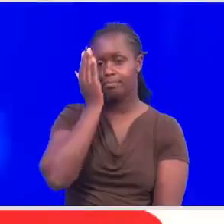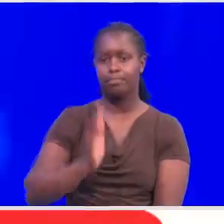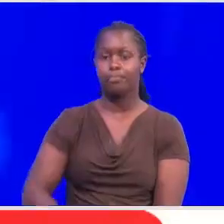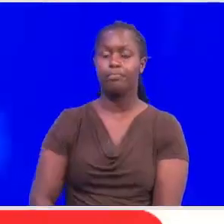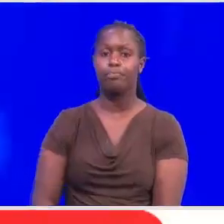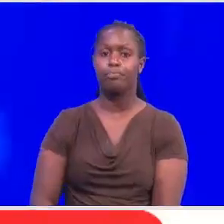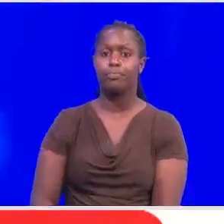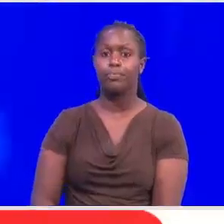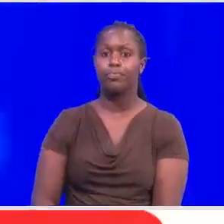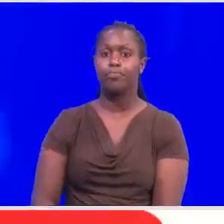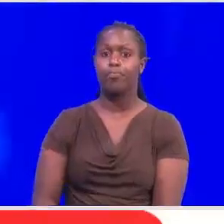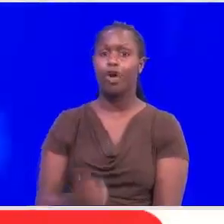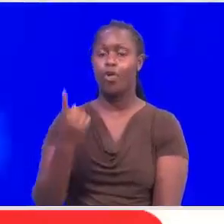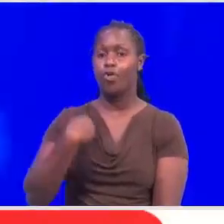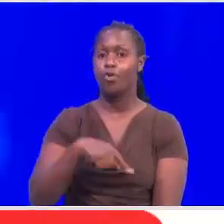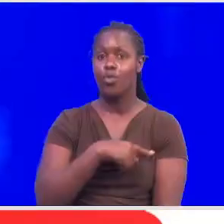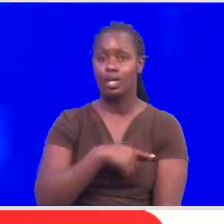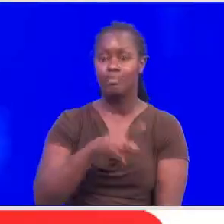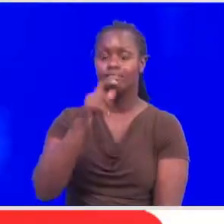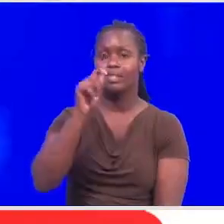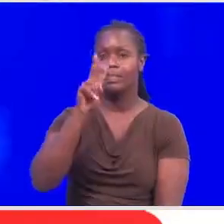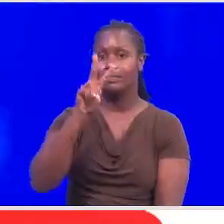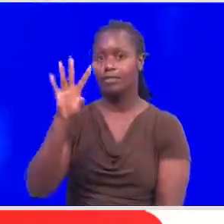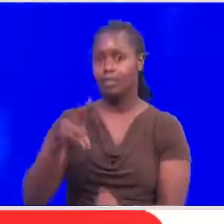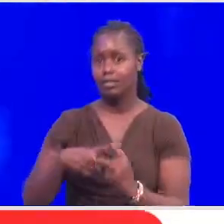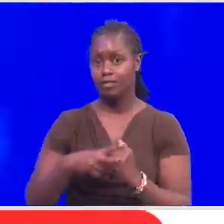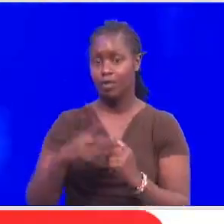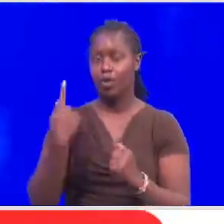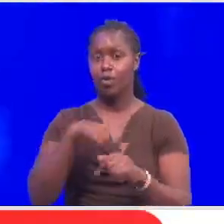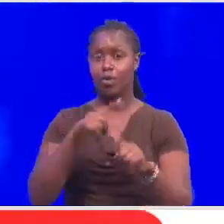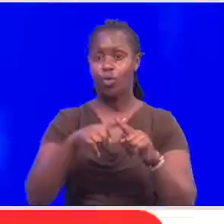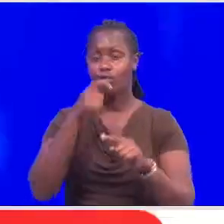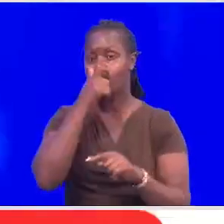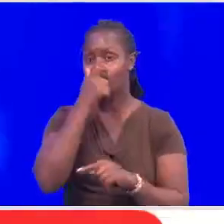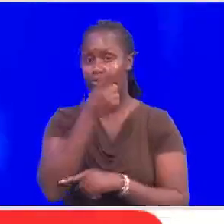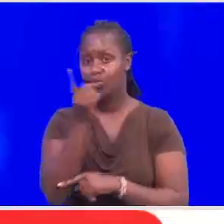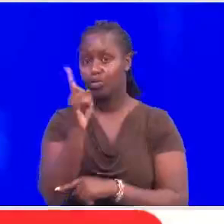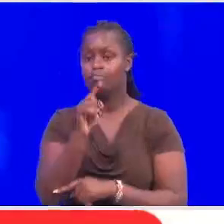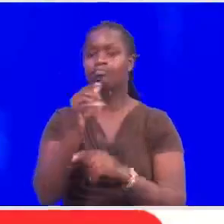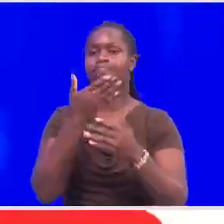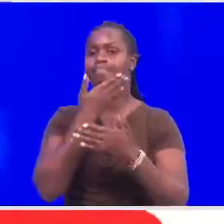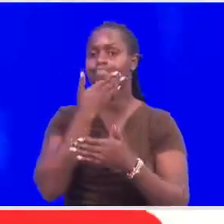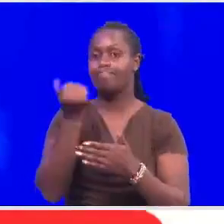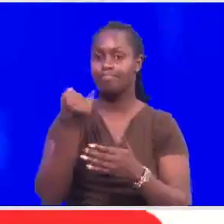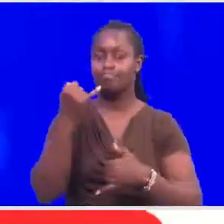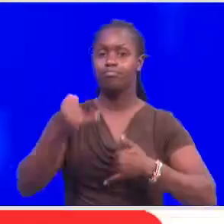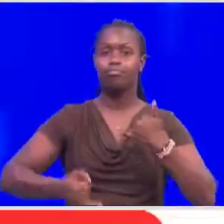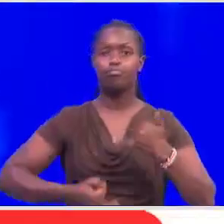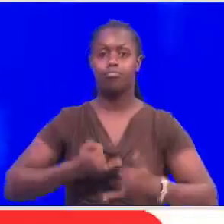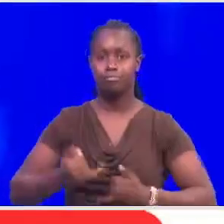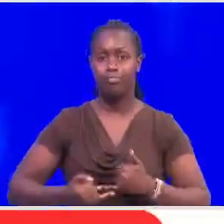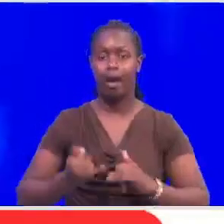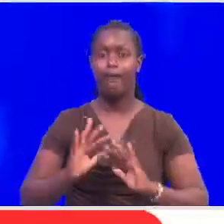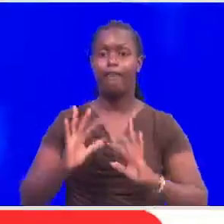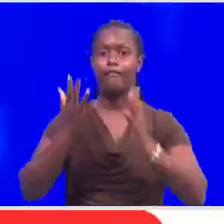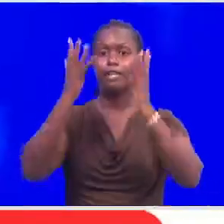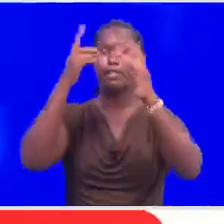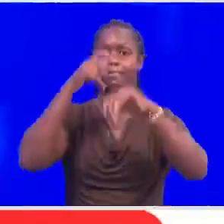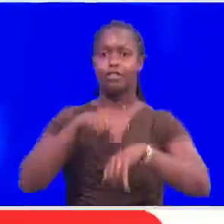We here at TV 47 extend our warm wishes for a joyous festive season.